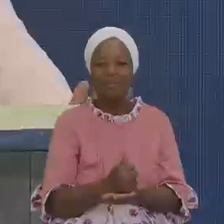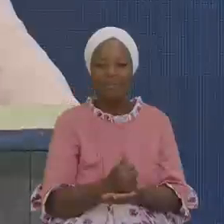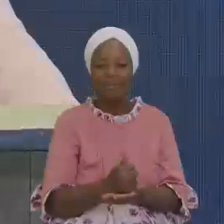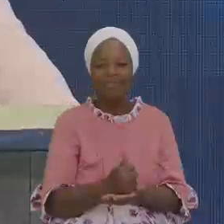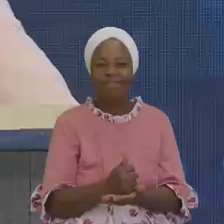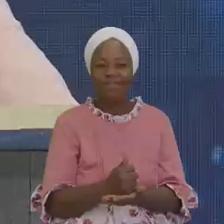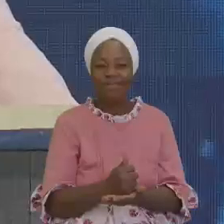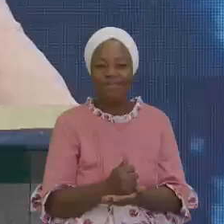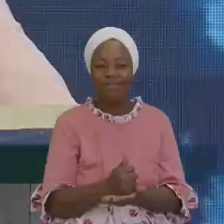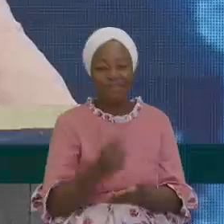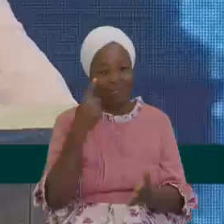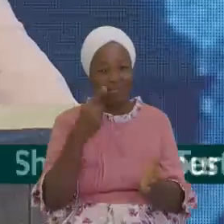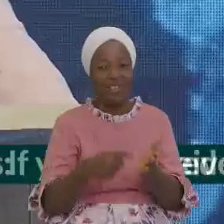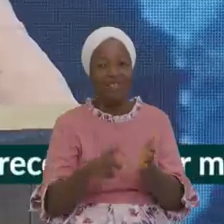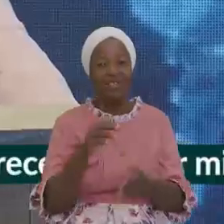Check up yourself now.